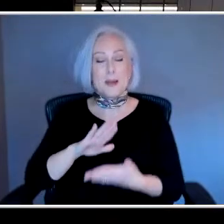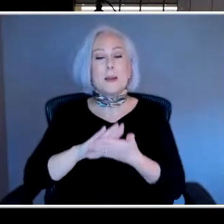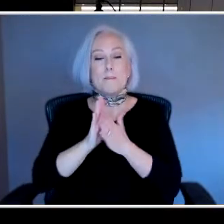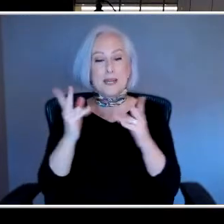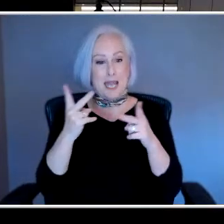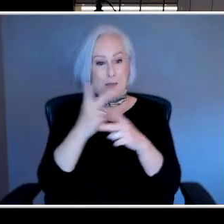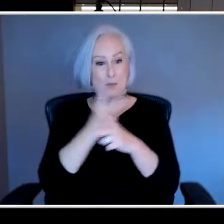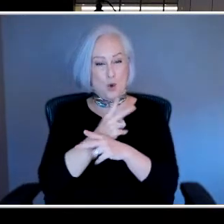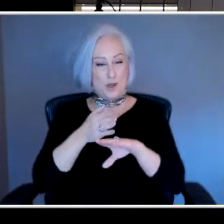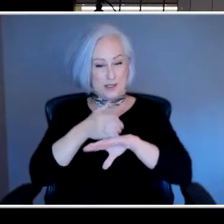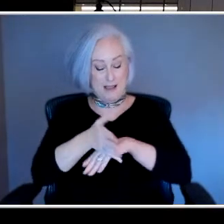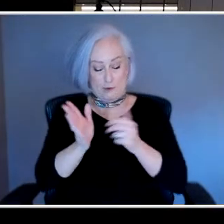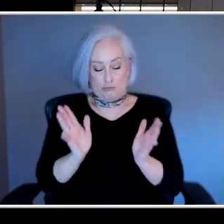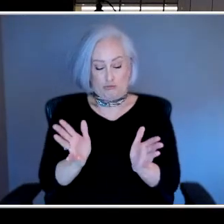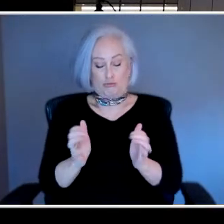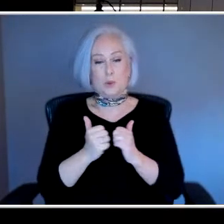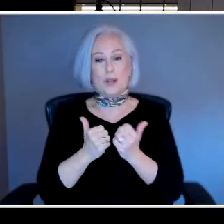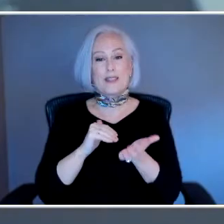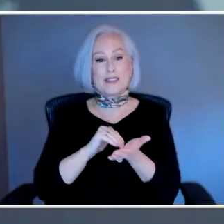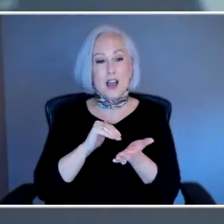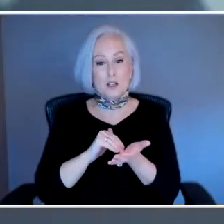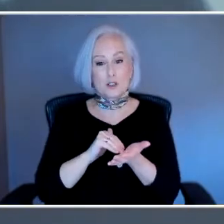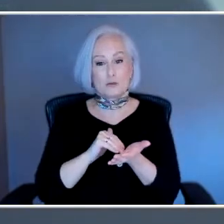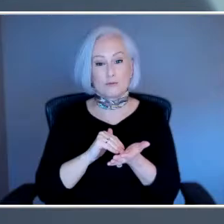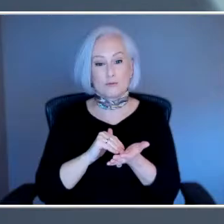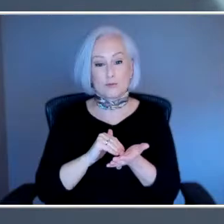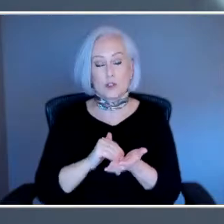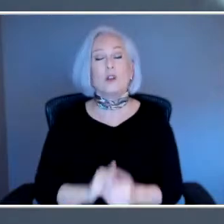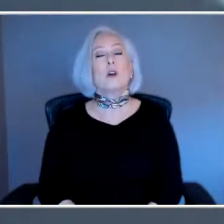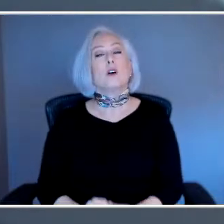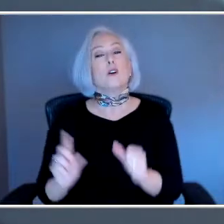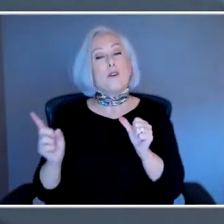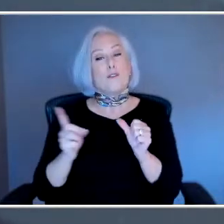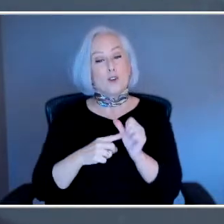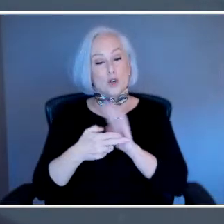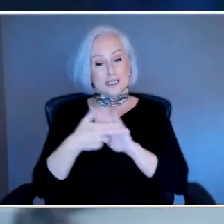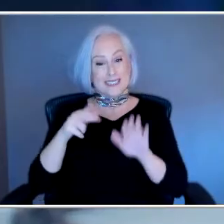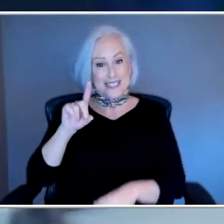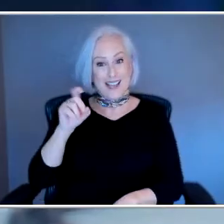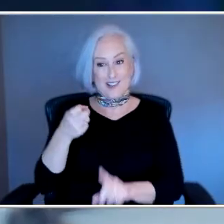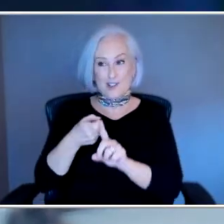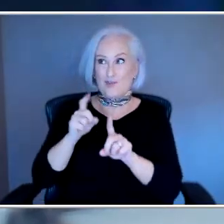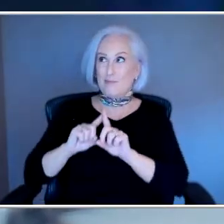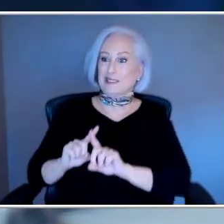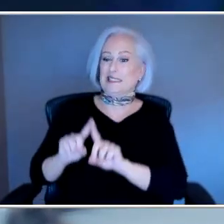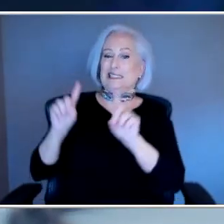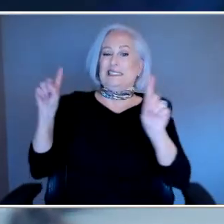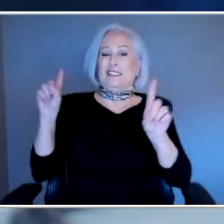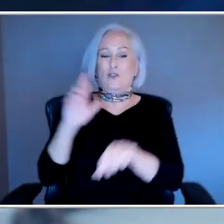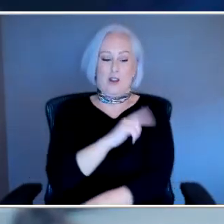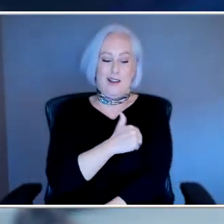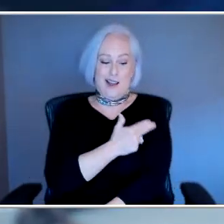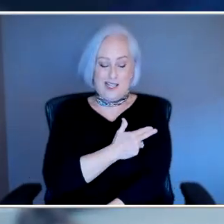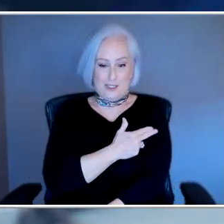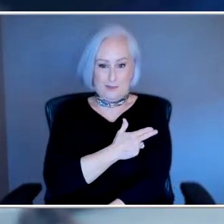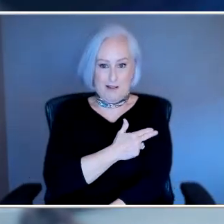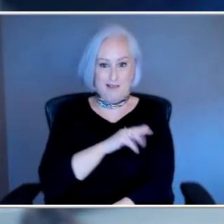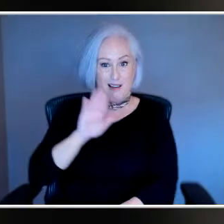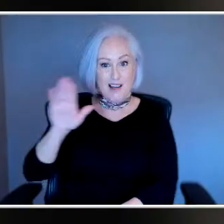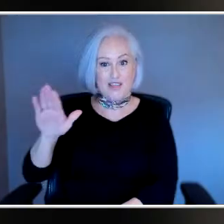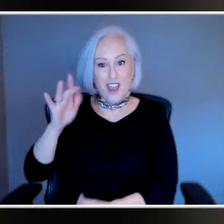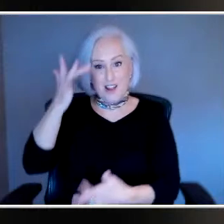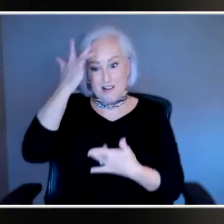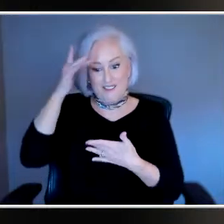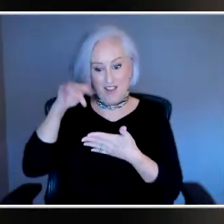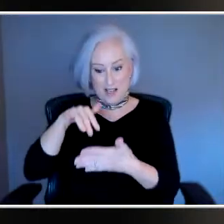initial diagnosis came through another hospital, and it was the pathology that they gave me came back showing that I was triple